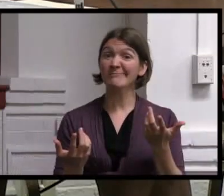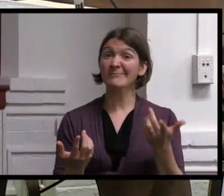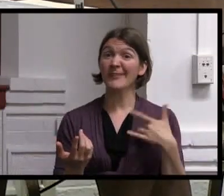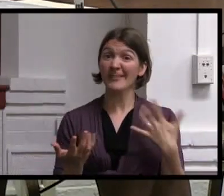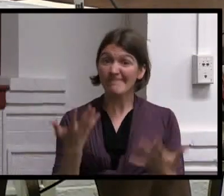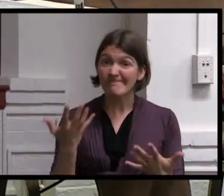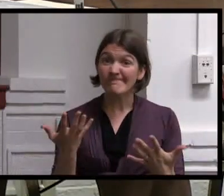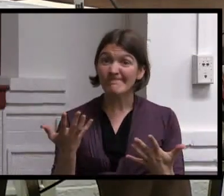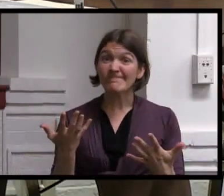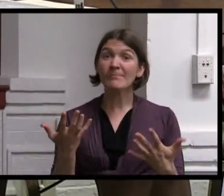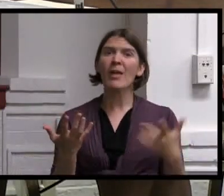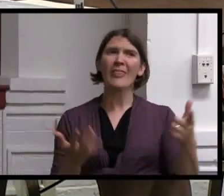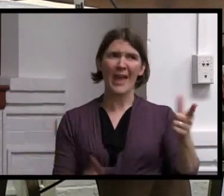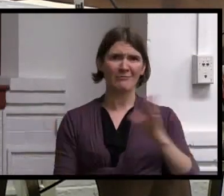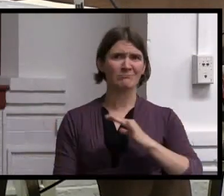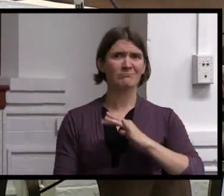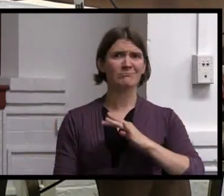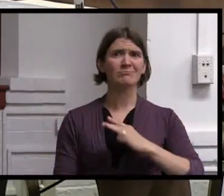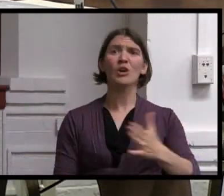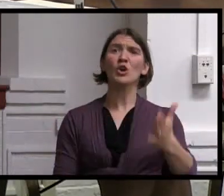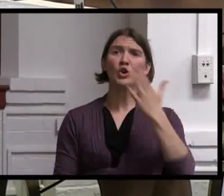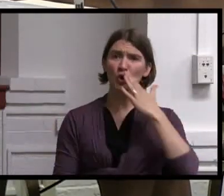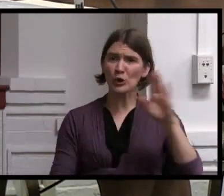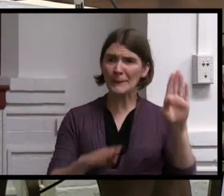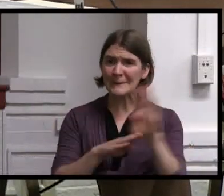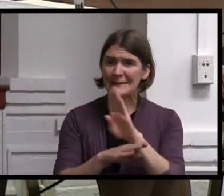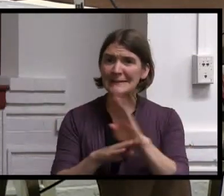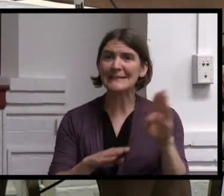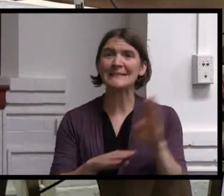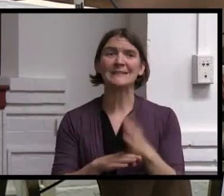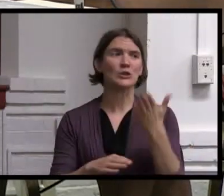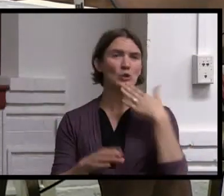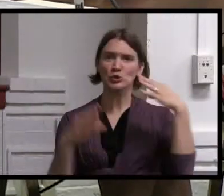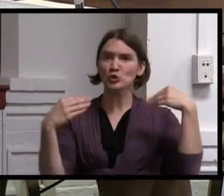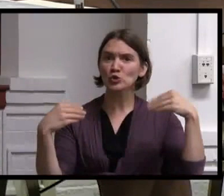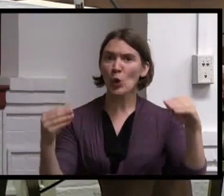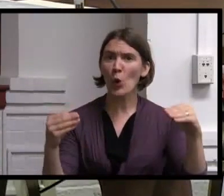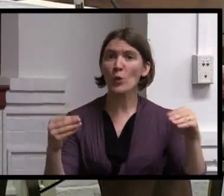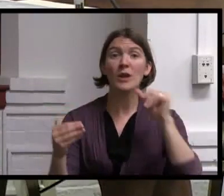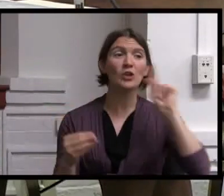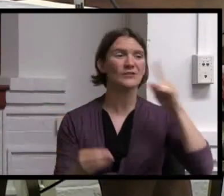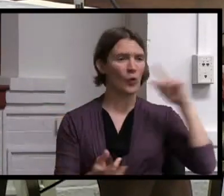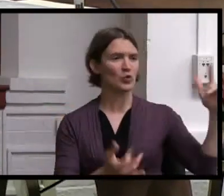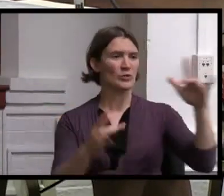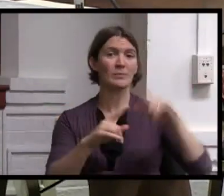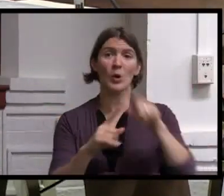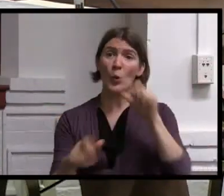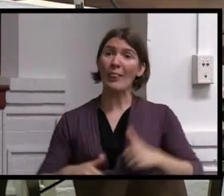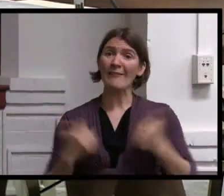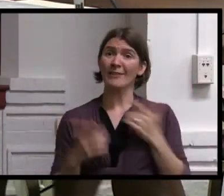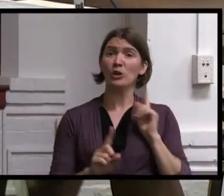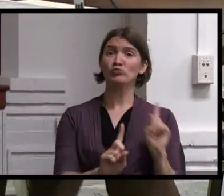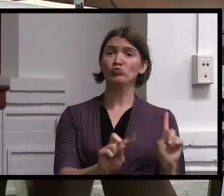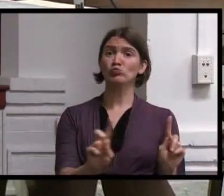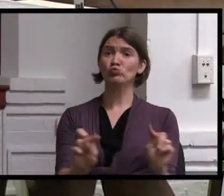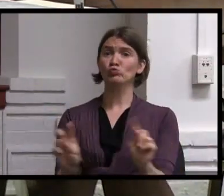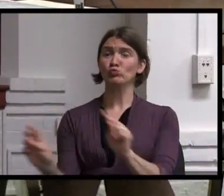merchants who do provide us with a very vibrant downtown, not just for tourists, but for people who live